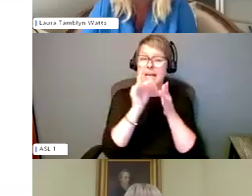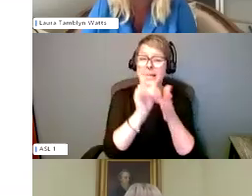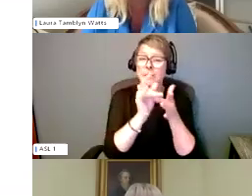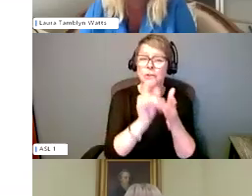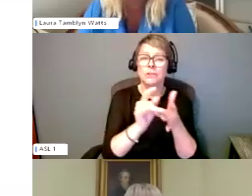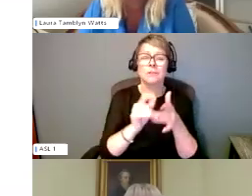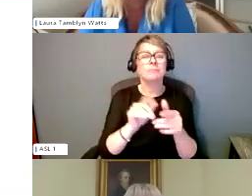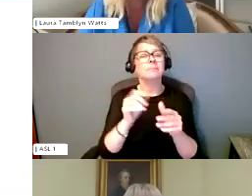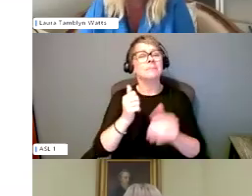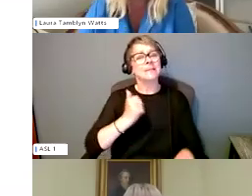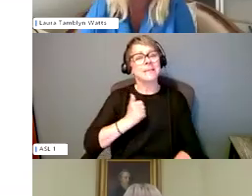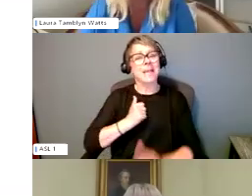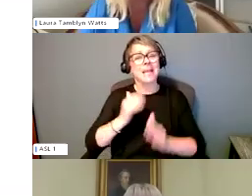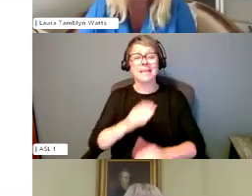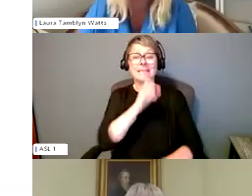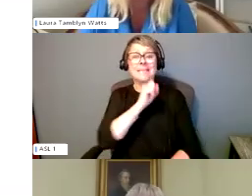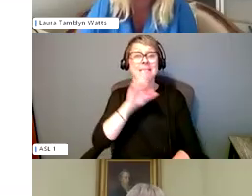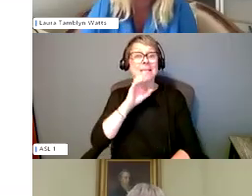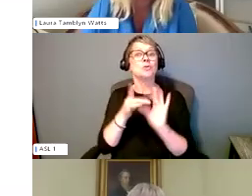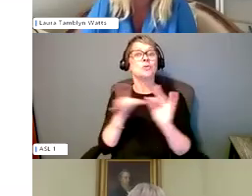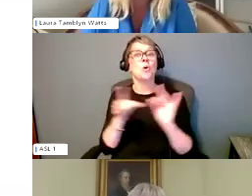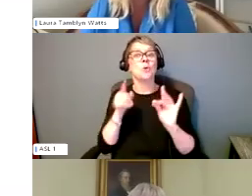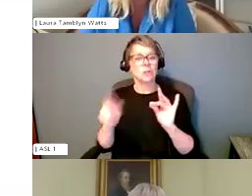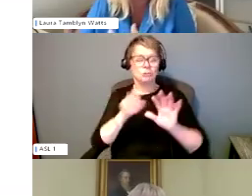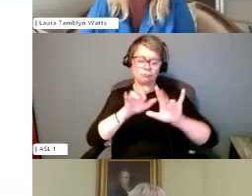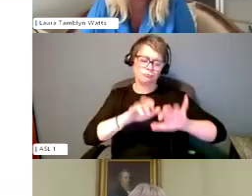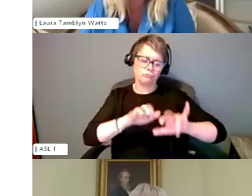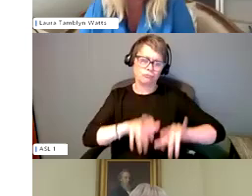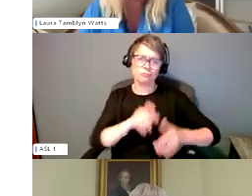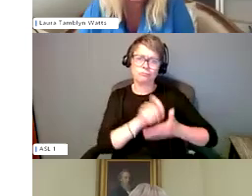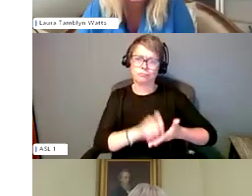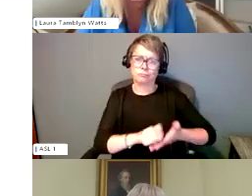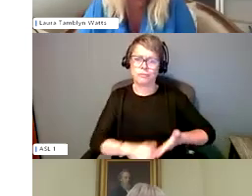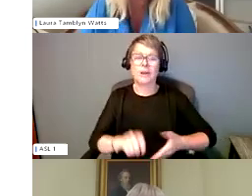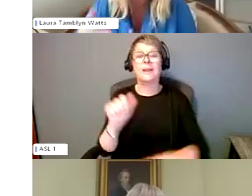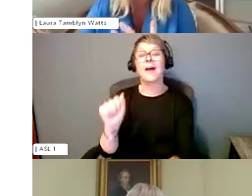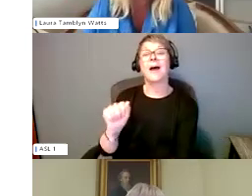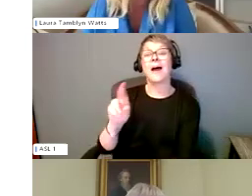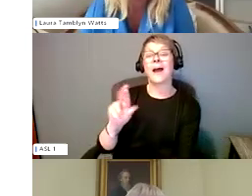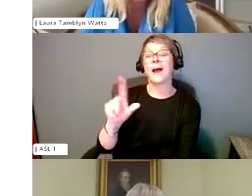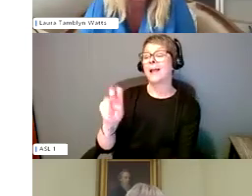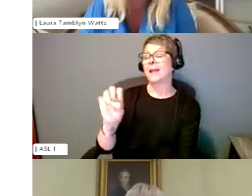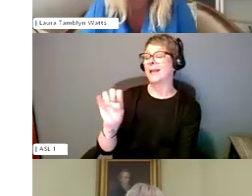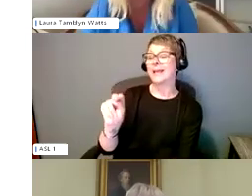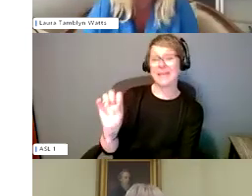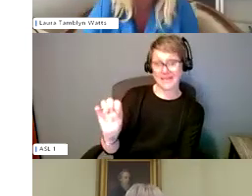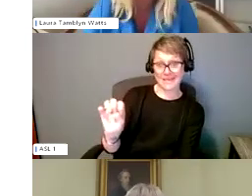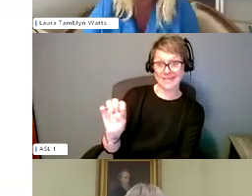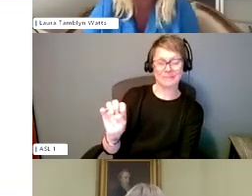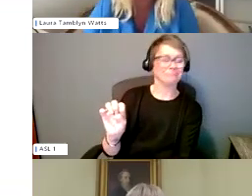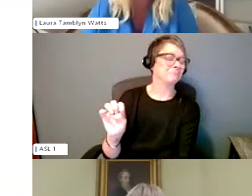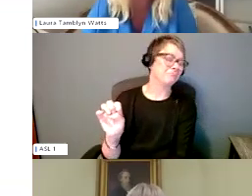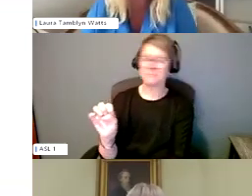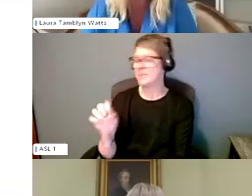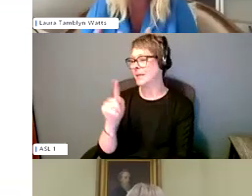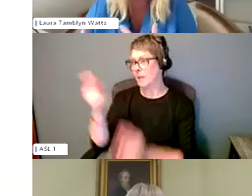of Canadian seniors and all persons as we age. Arlene, I'd like to invite you to the stage. Well, Arlene's worn a million different